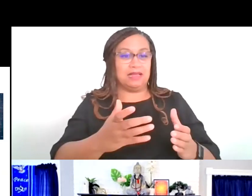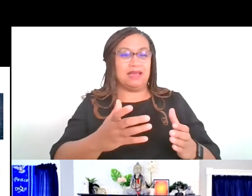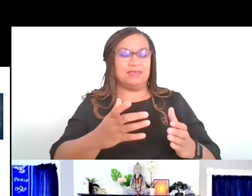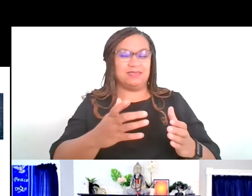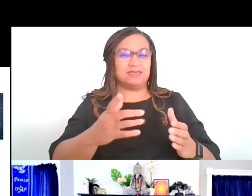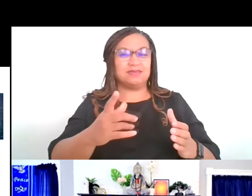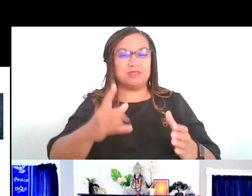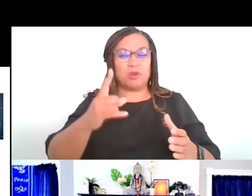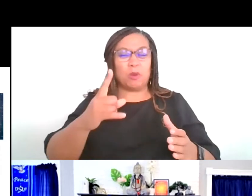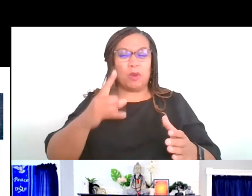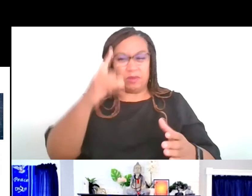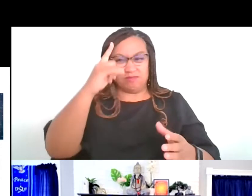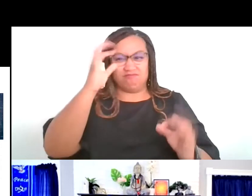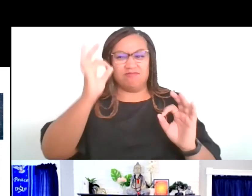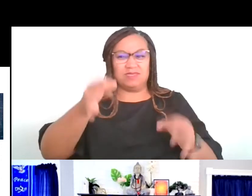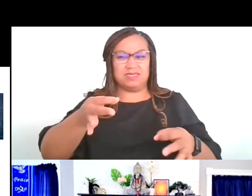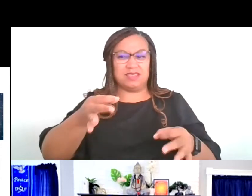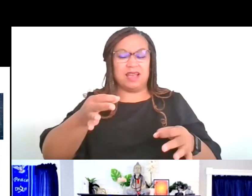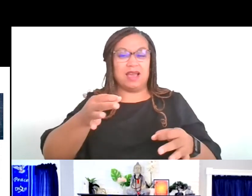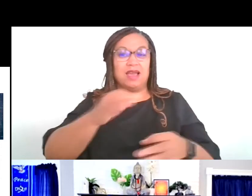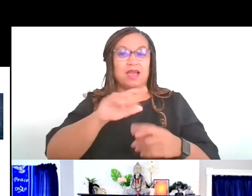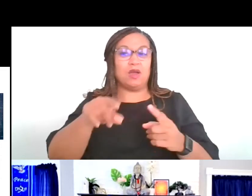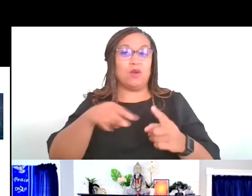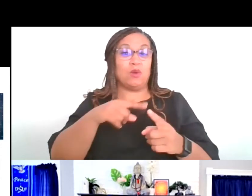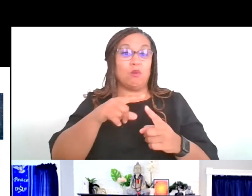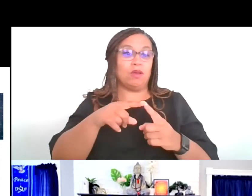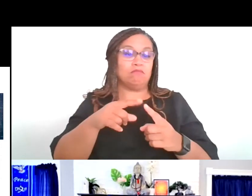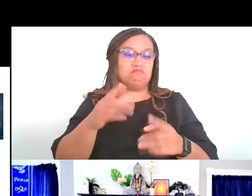on interests,